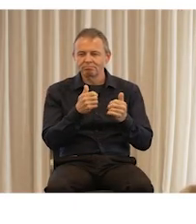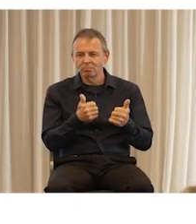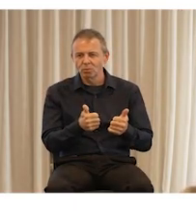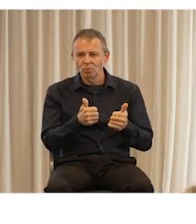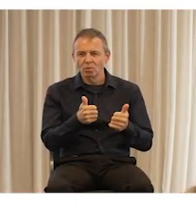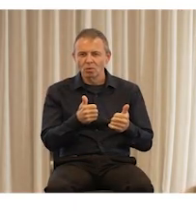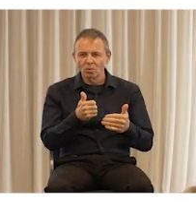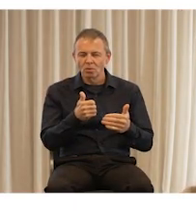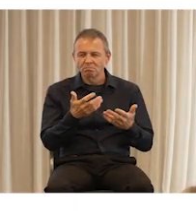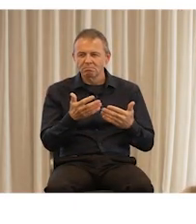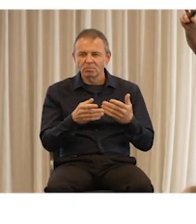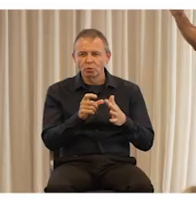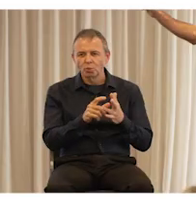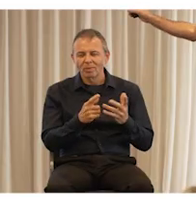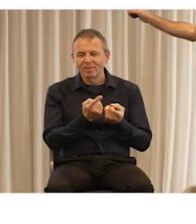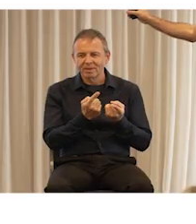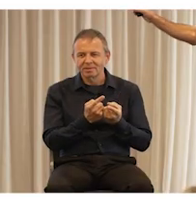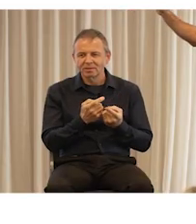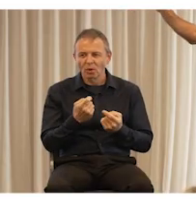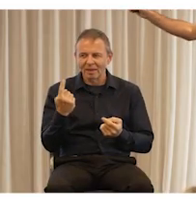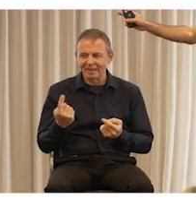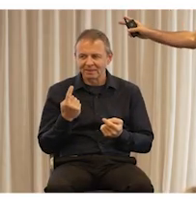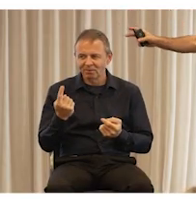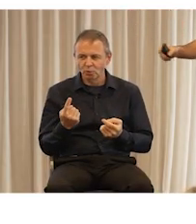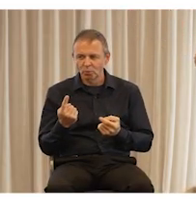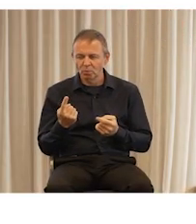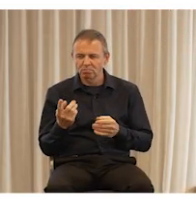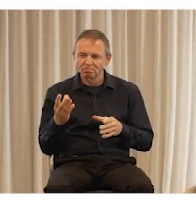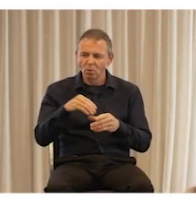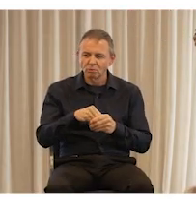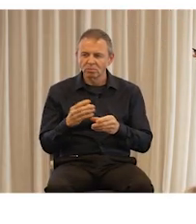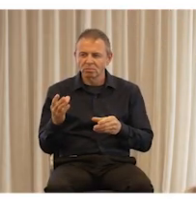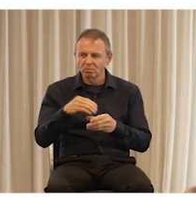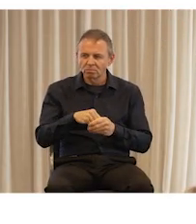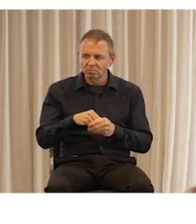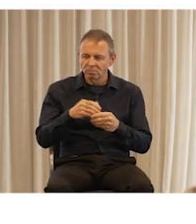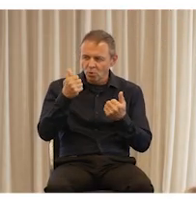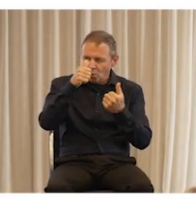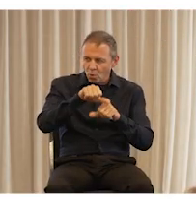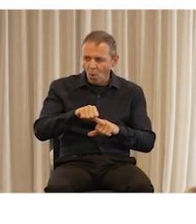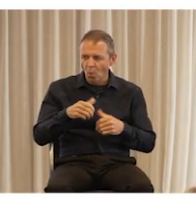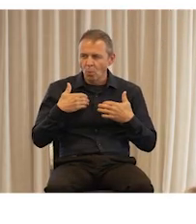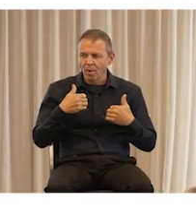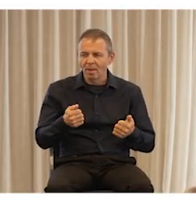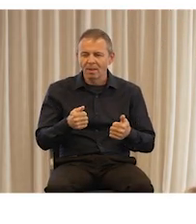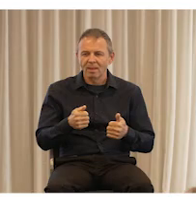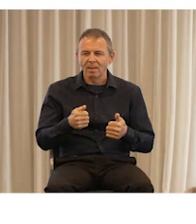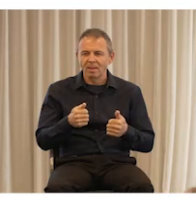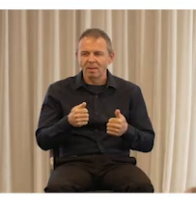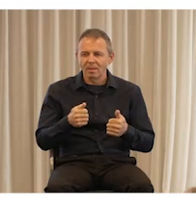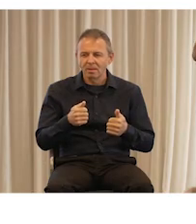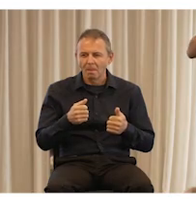on an individual level, there's things that around contribution, to be known more intimately, to